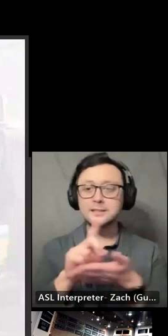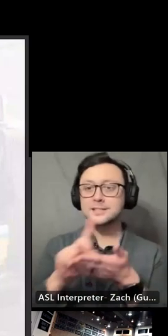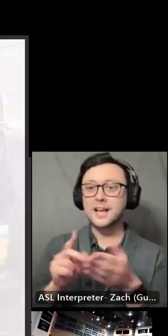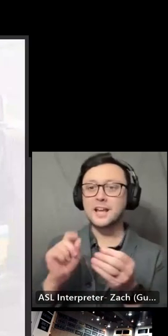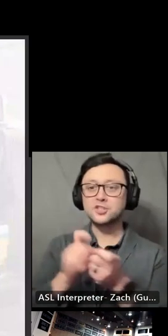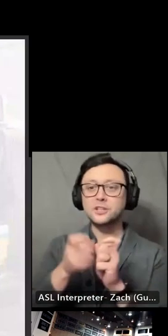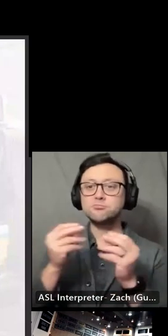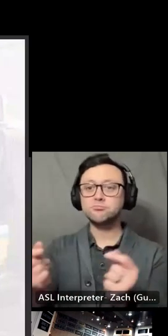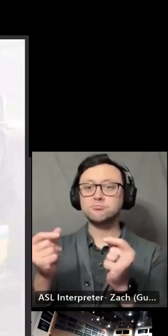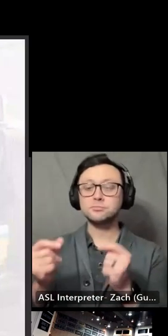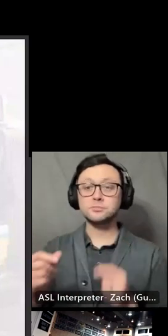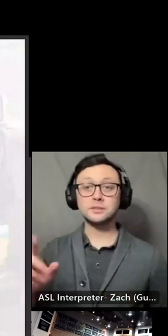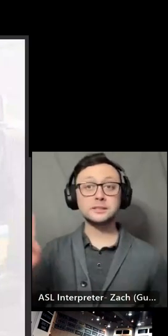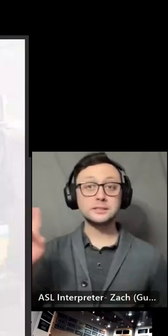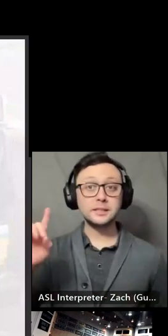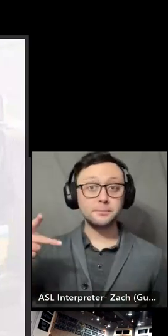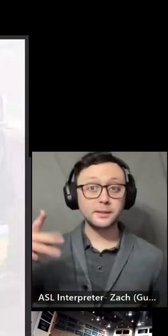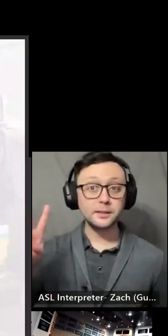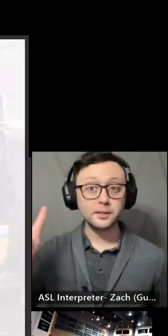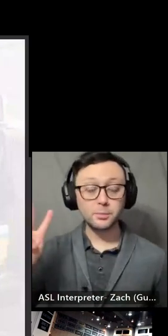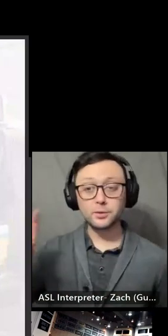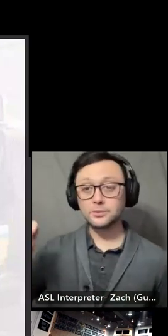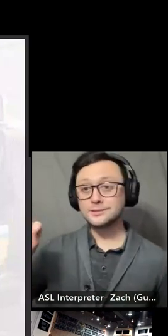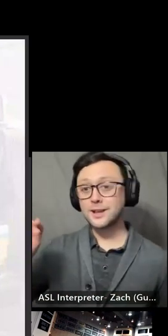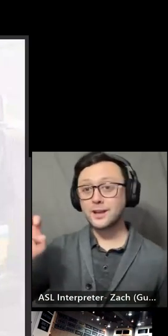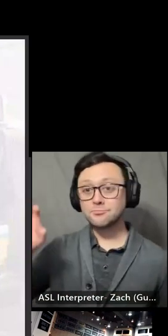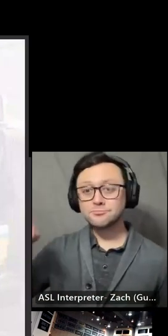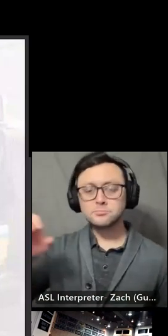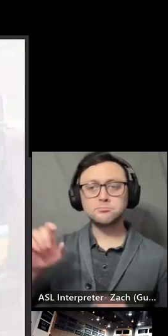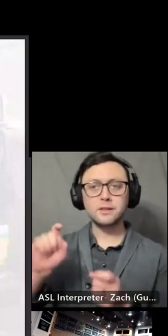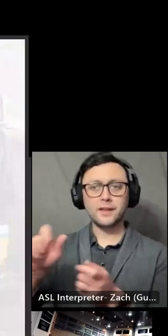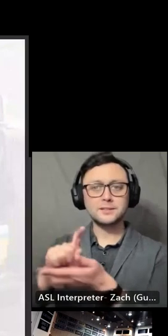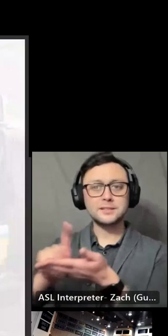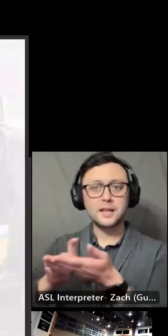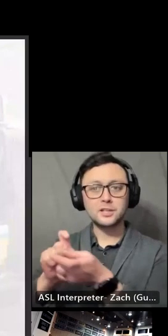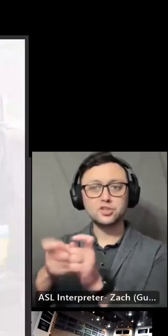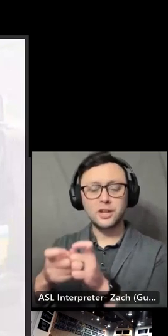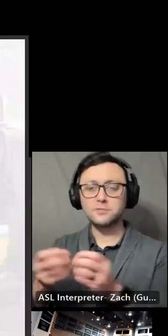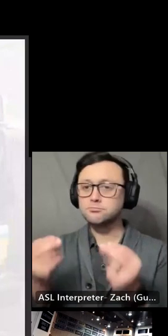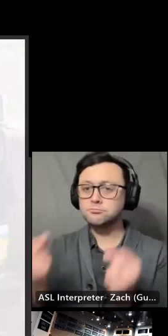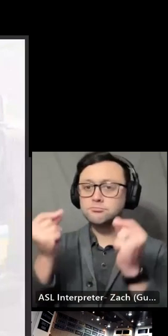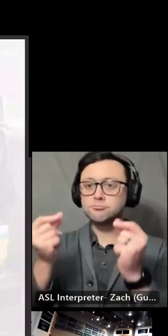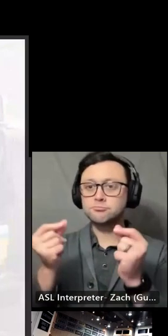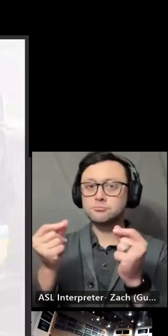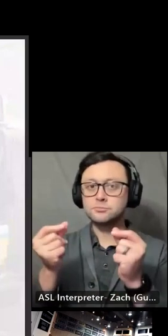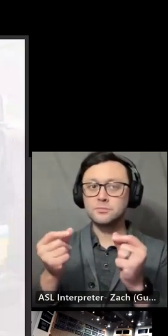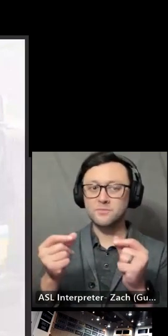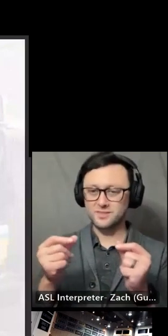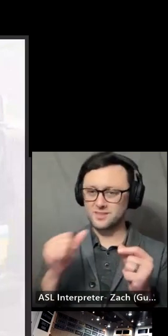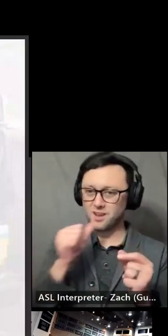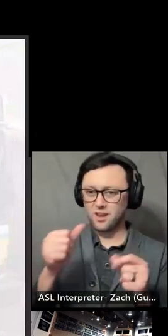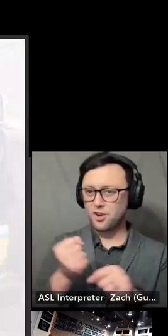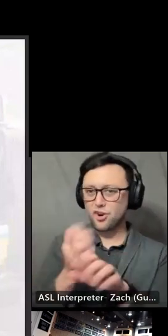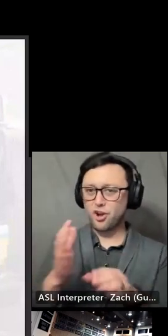the DPW site, you made the design change quickly.